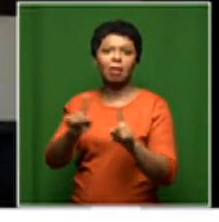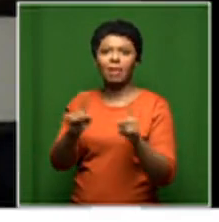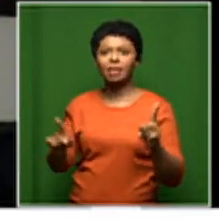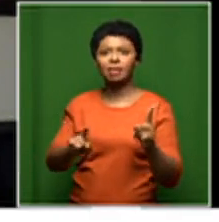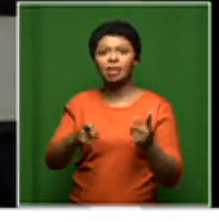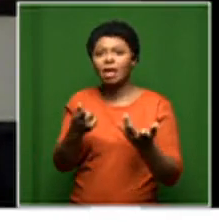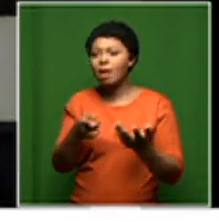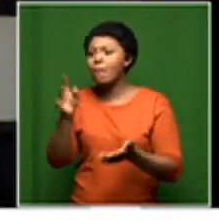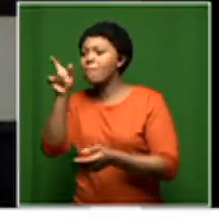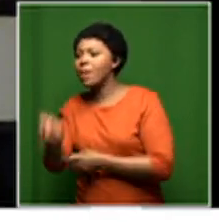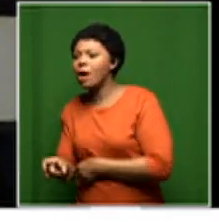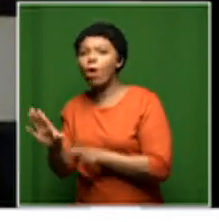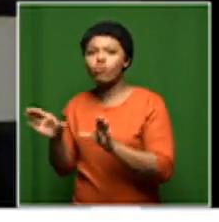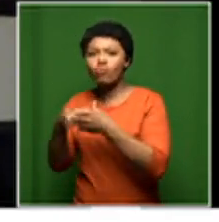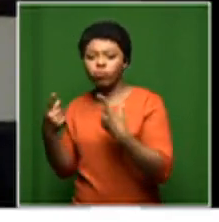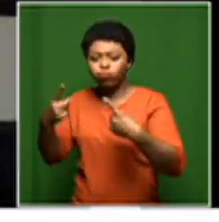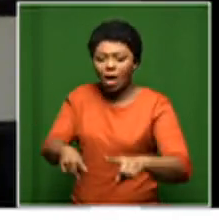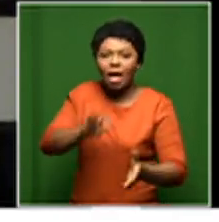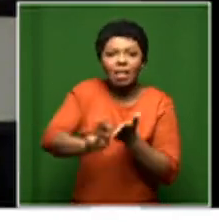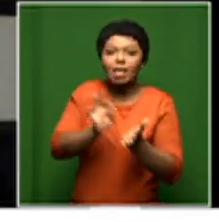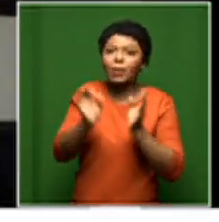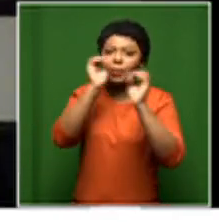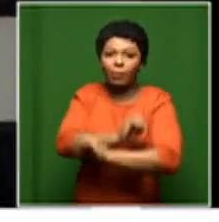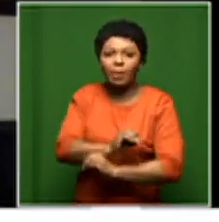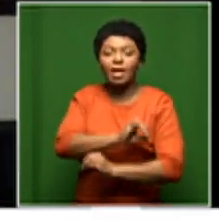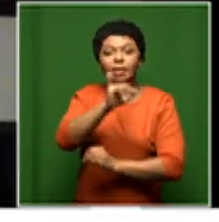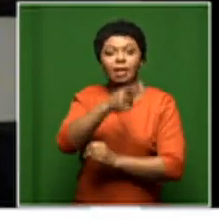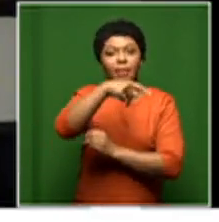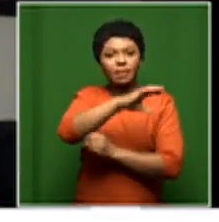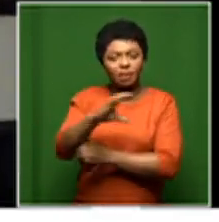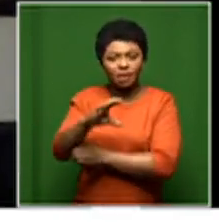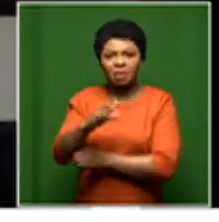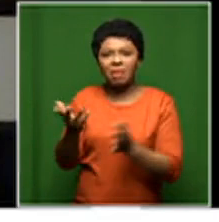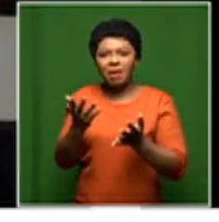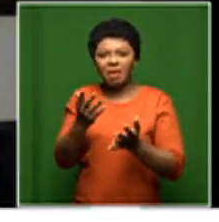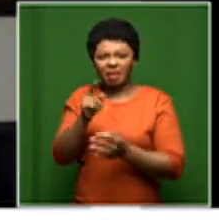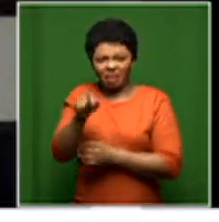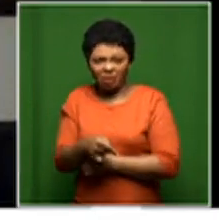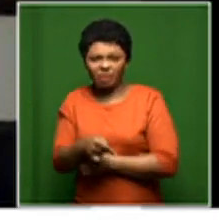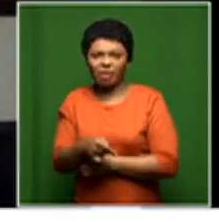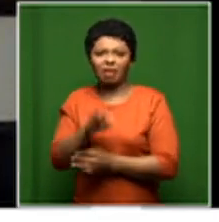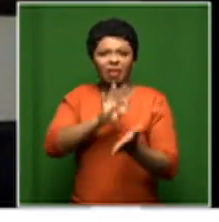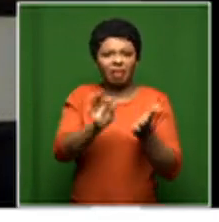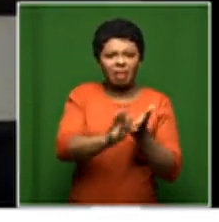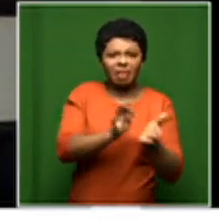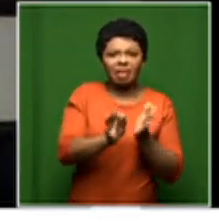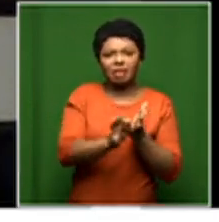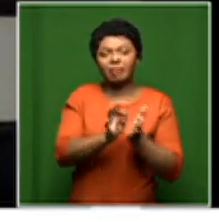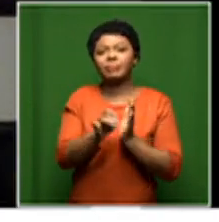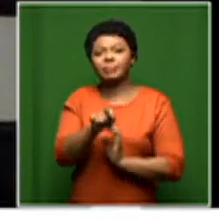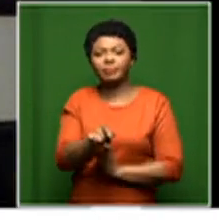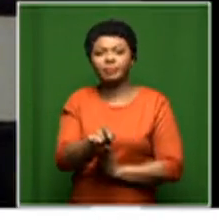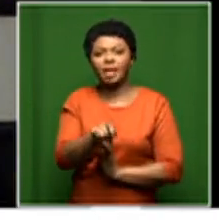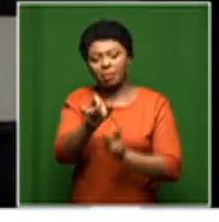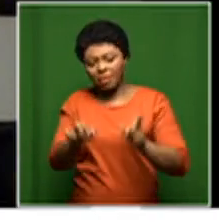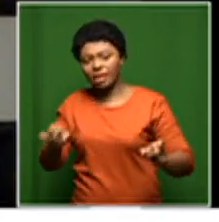history of cleaning. Despite the fact that JPC has hundreds, if not thousands, of cleaning staff,